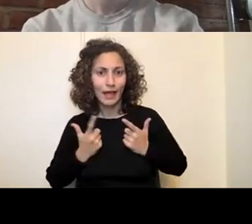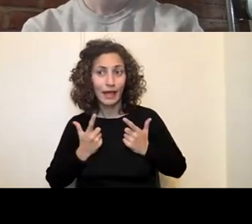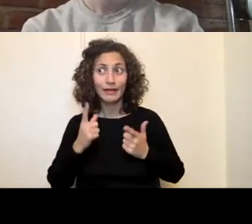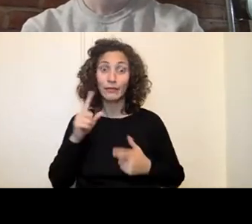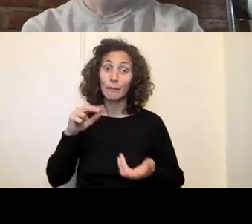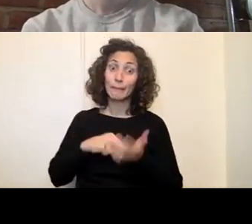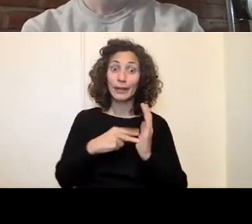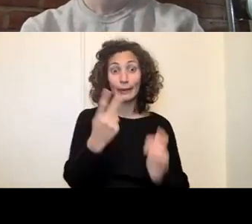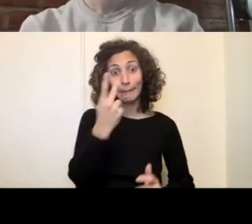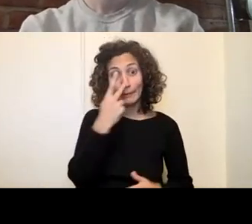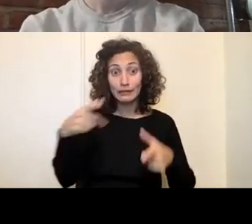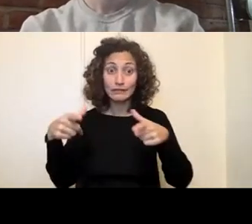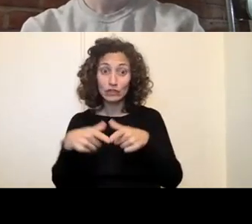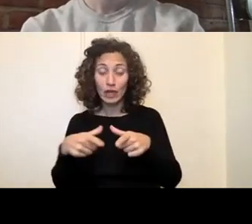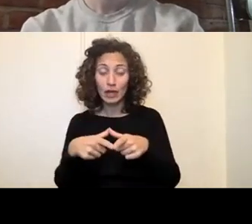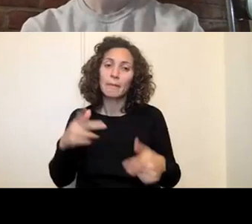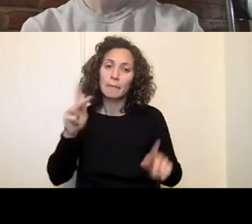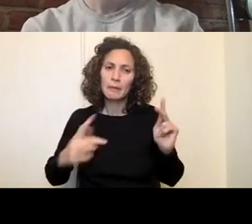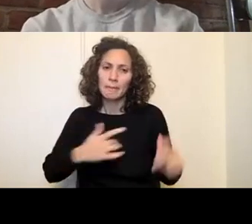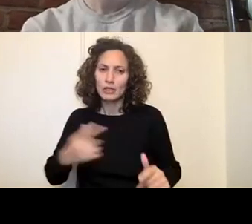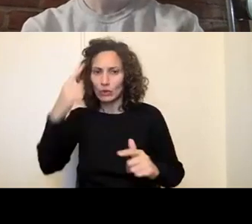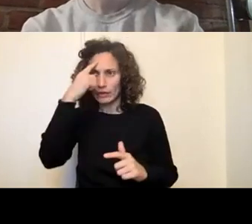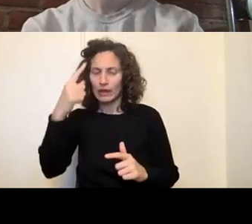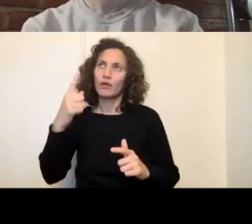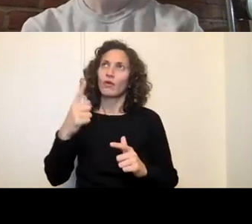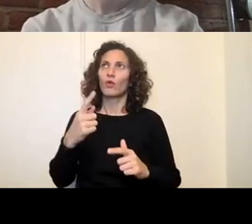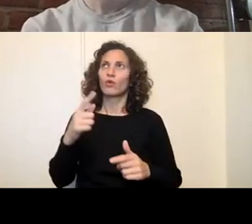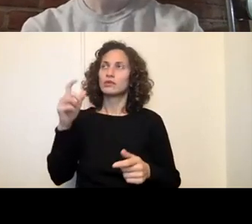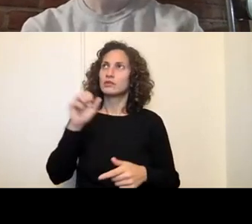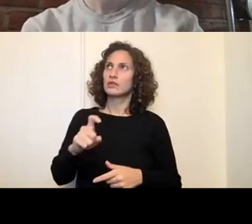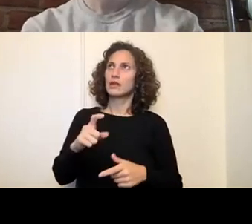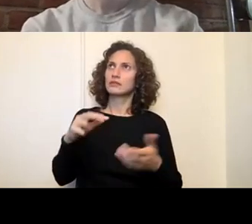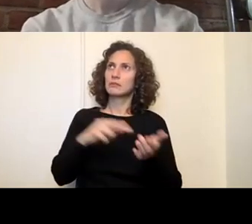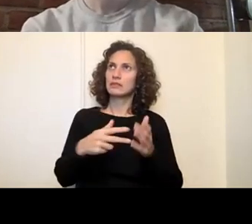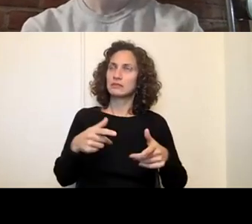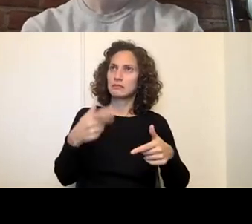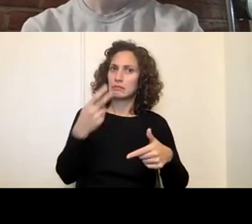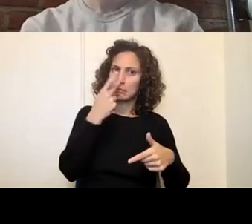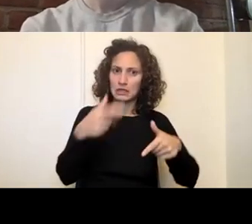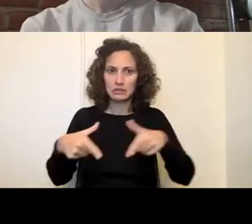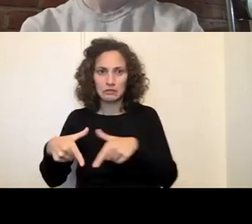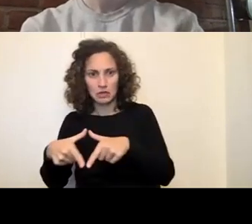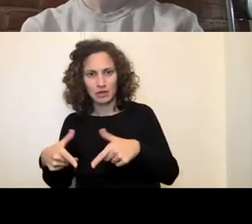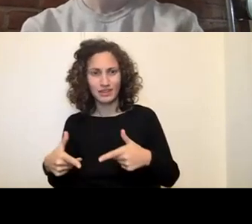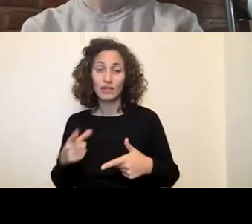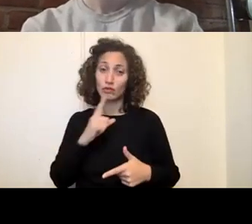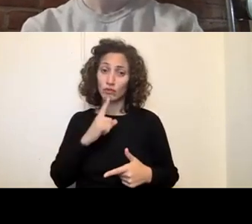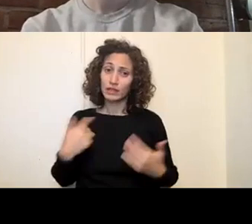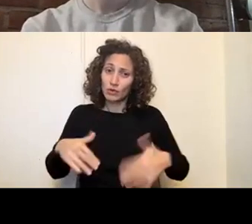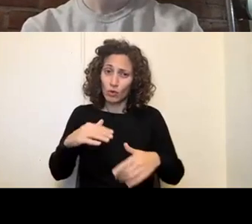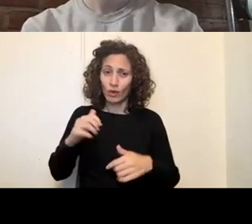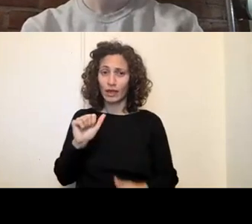what people generally think when they say sex? And that's an ableist take on sex, as well as